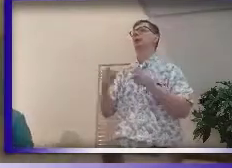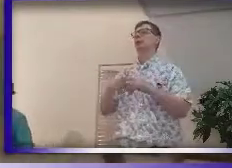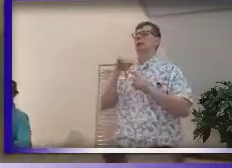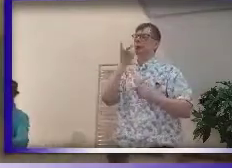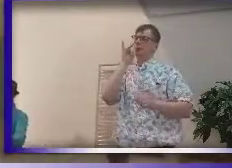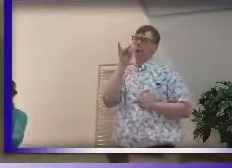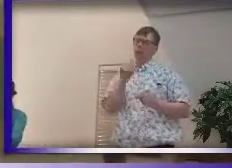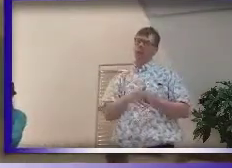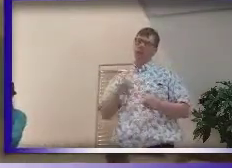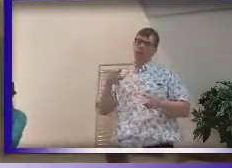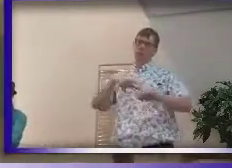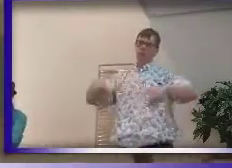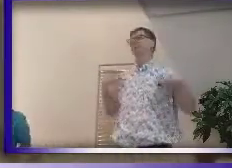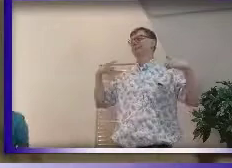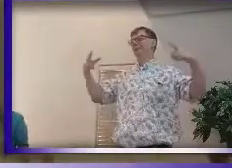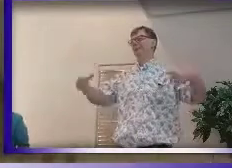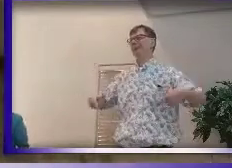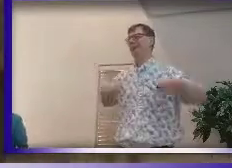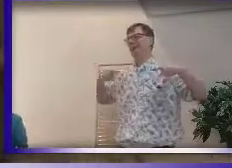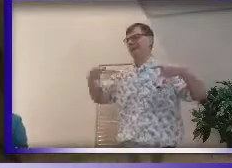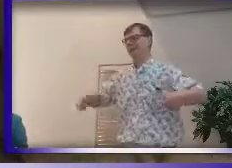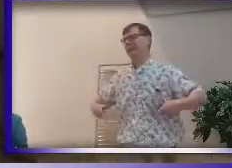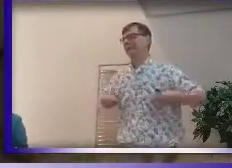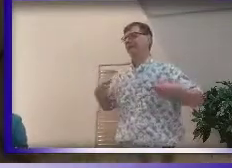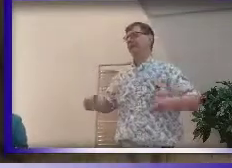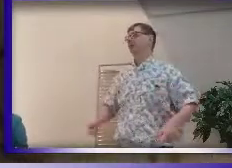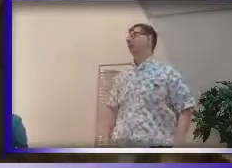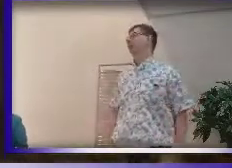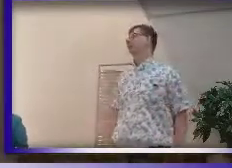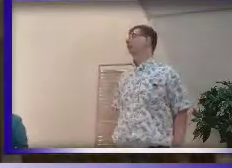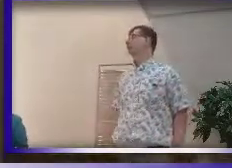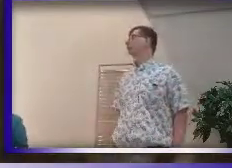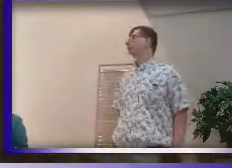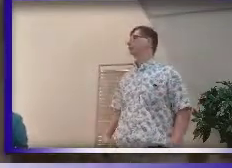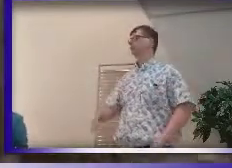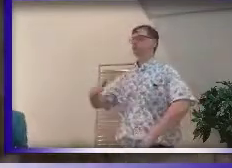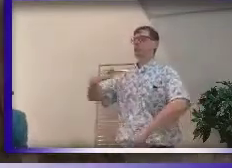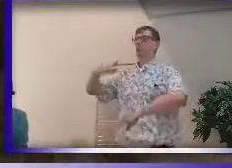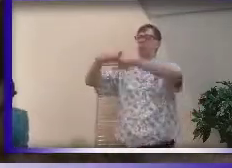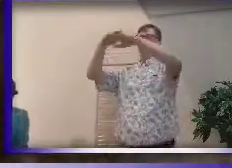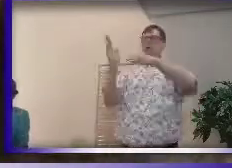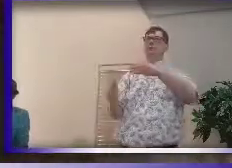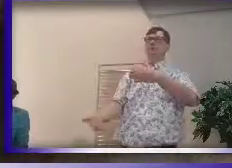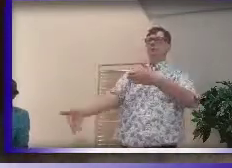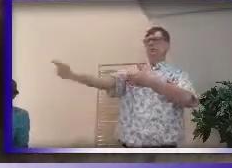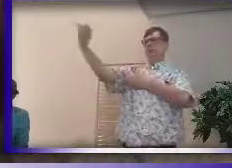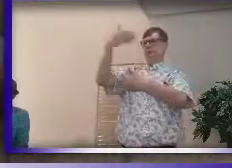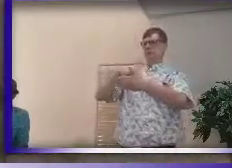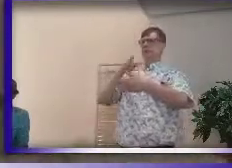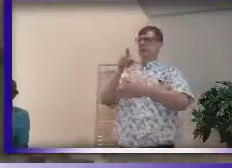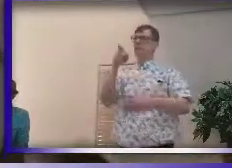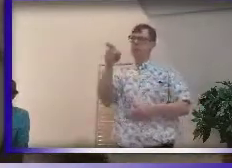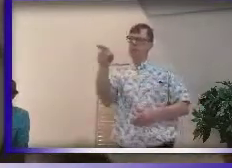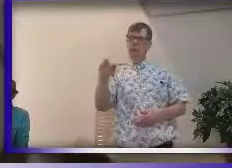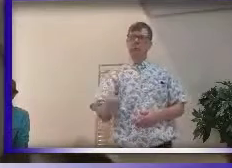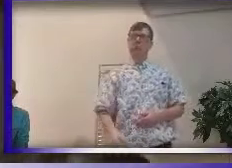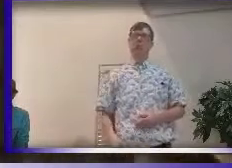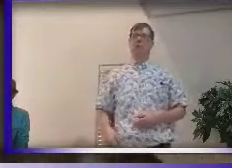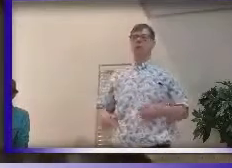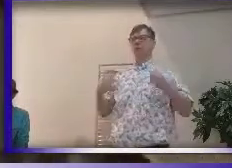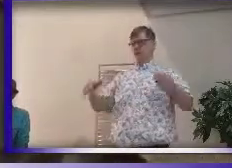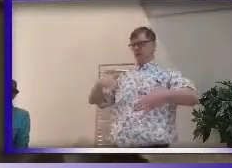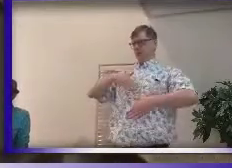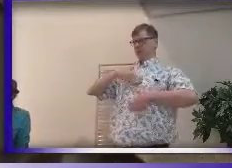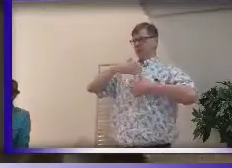rises up in you. That sense of joy. It might feel to you like a sense of peace or just being